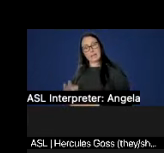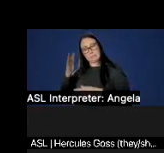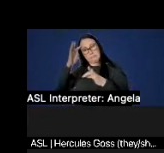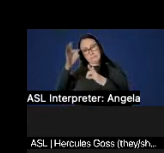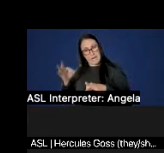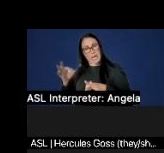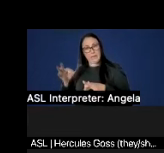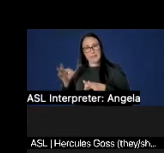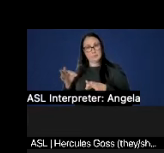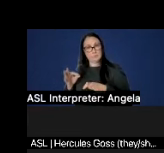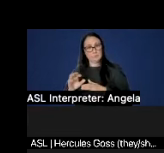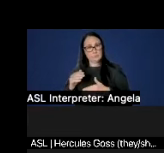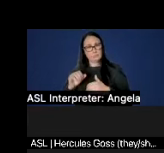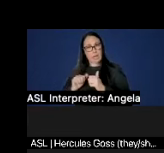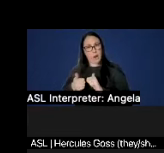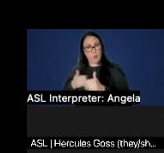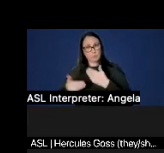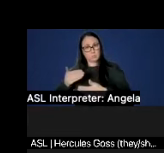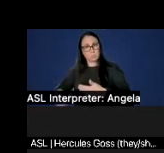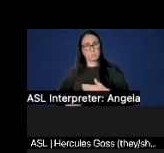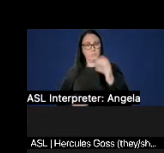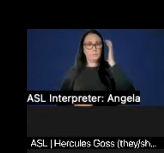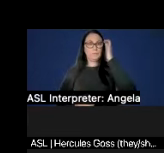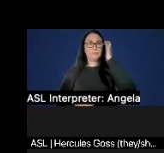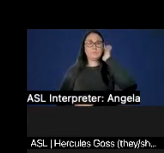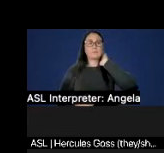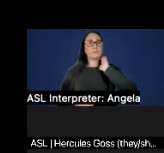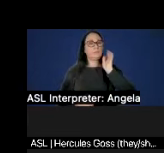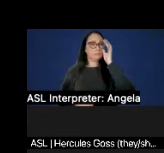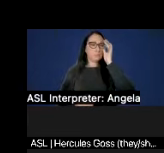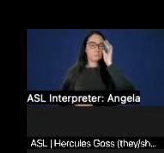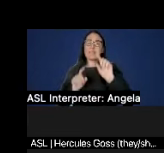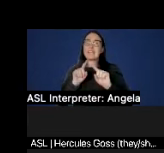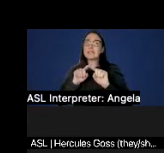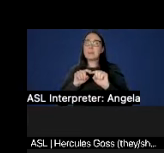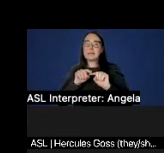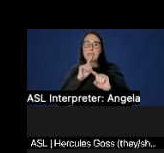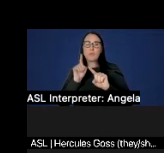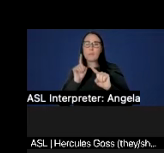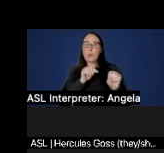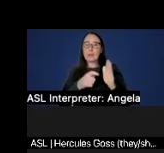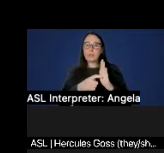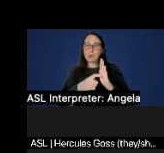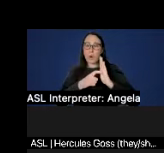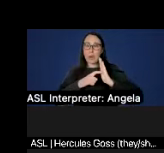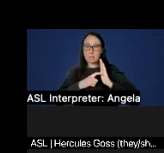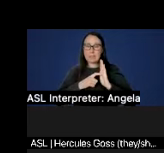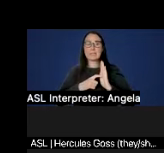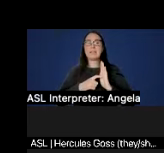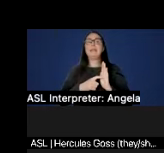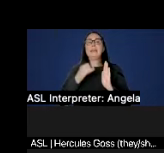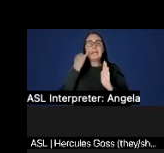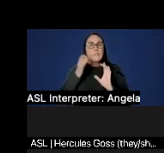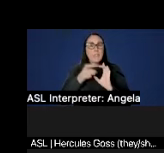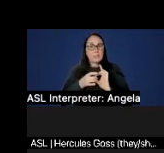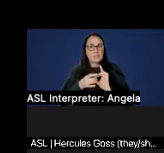enforcement or other authorities, depending on the reporting requirements in your area. release of that information and evidence to law